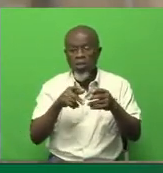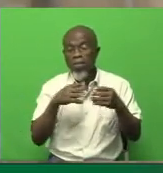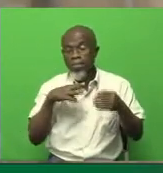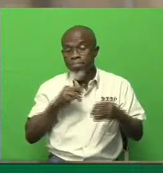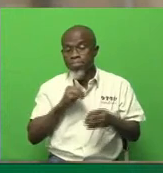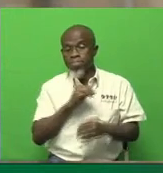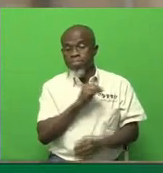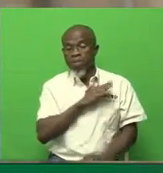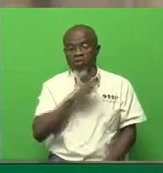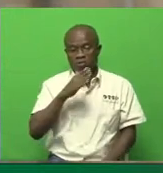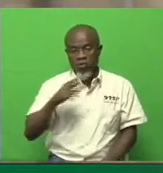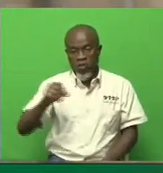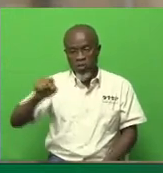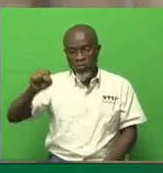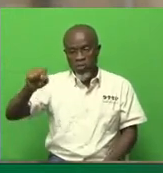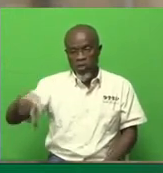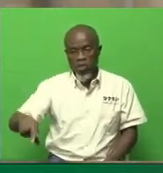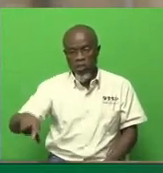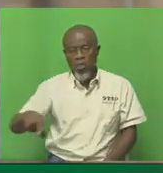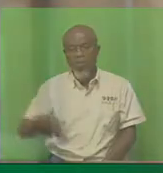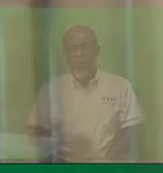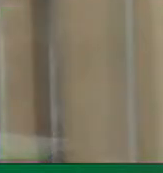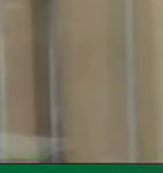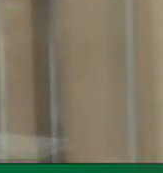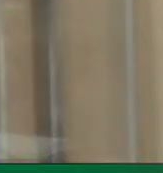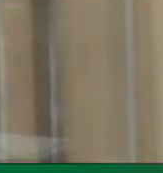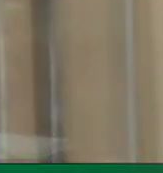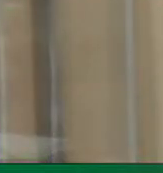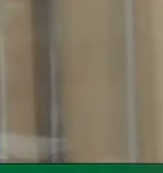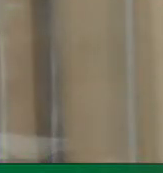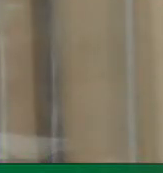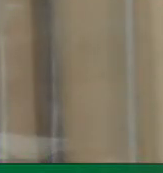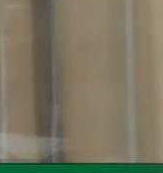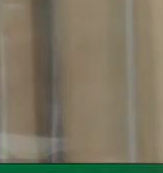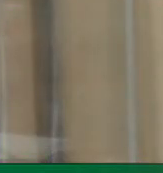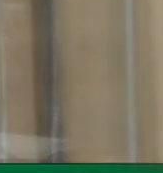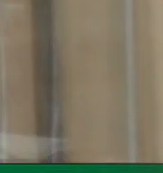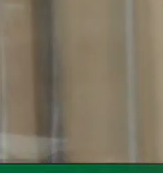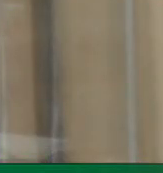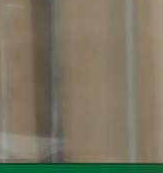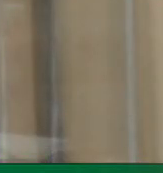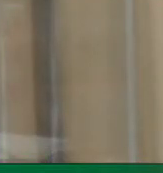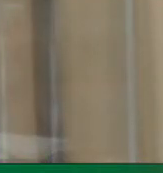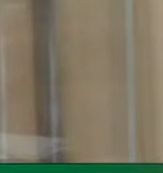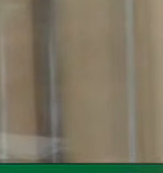we will not be lured we will not be misguided